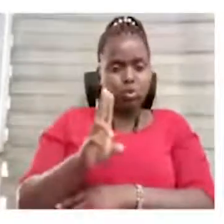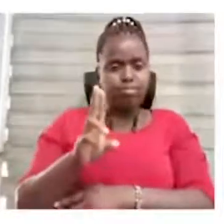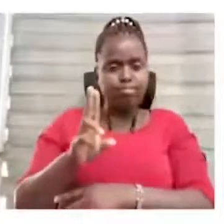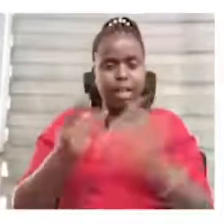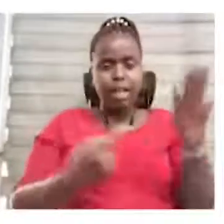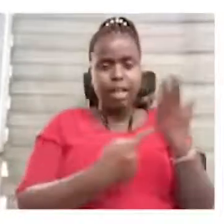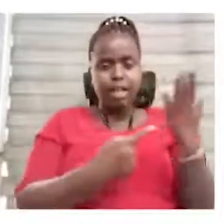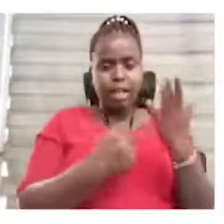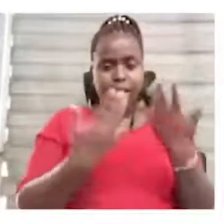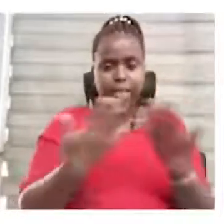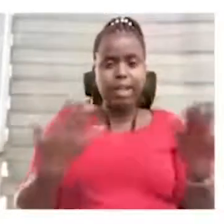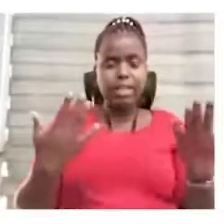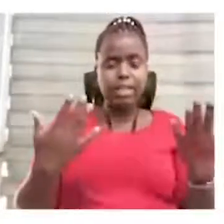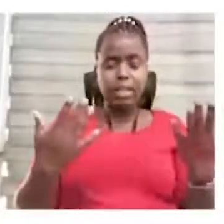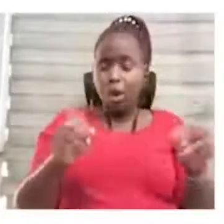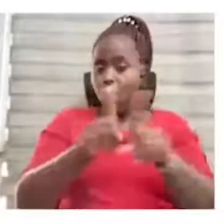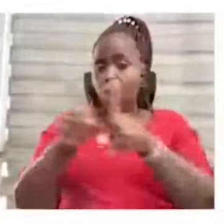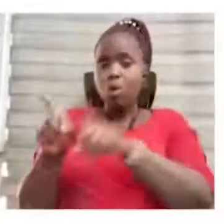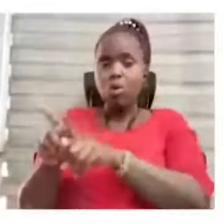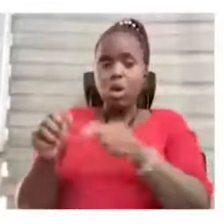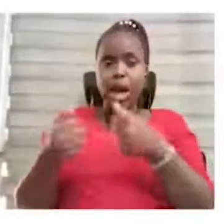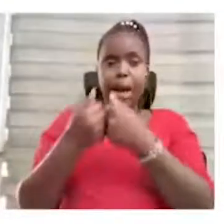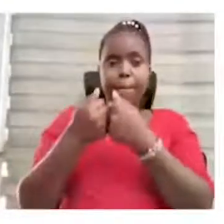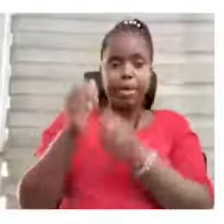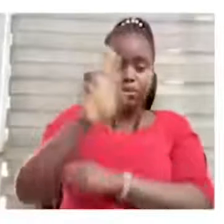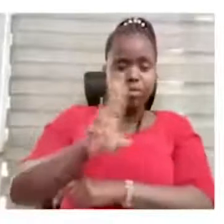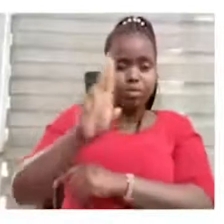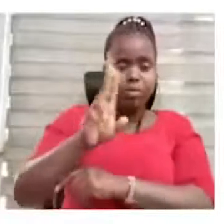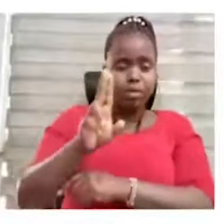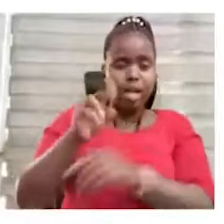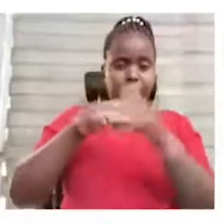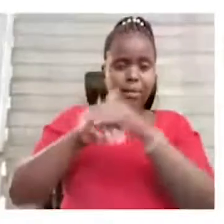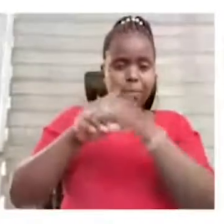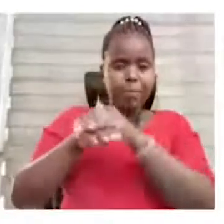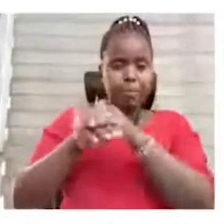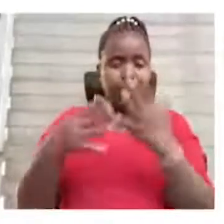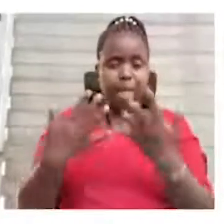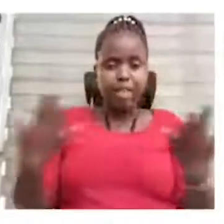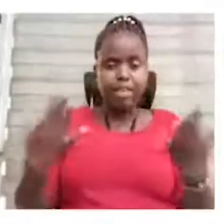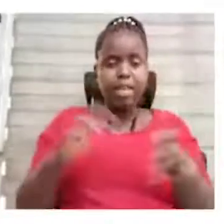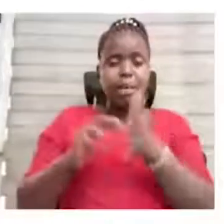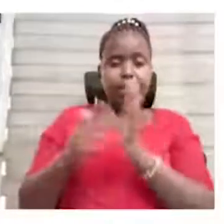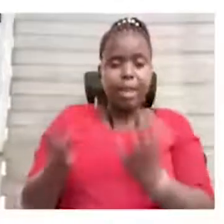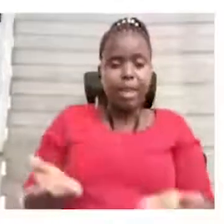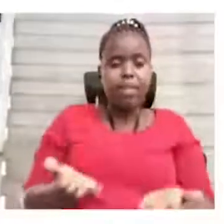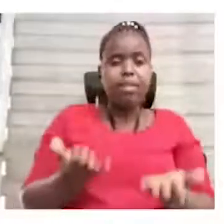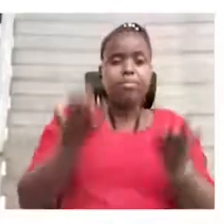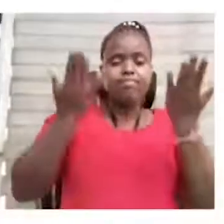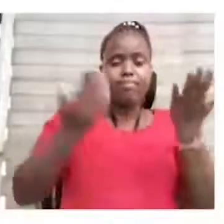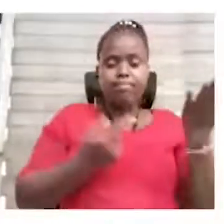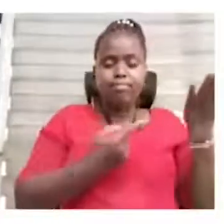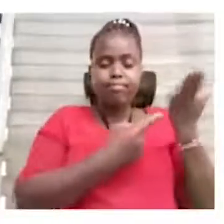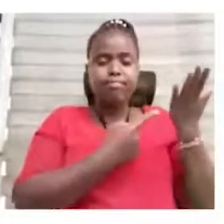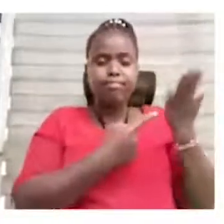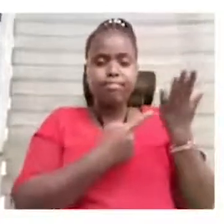accessible. Besides selling accessible devices to consumers, we also promote their digital literacy